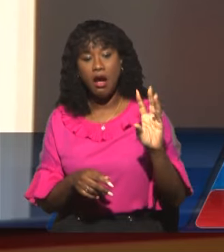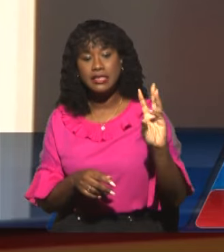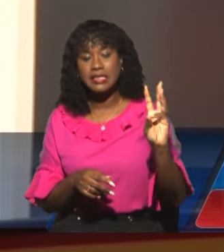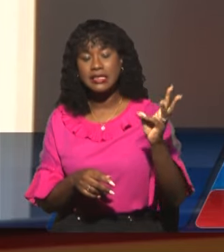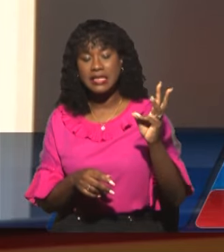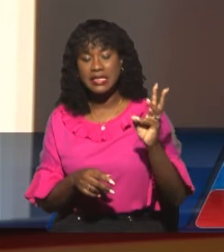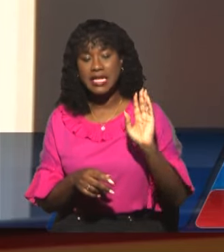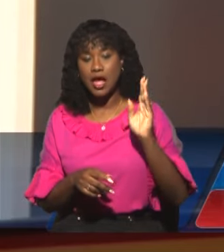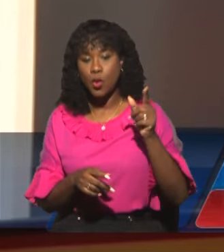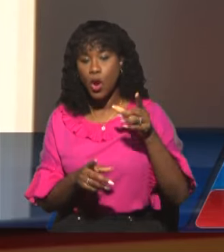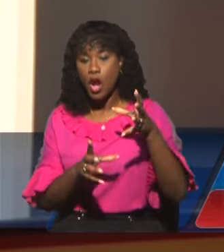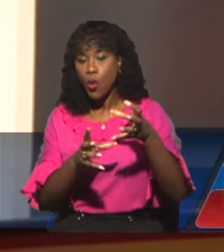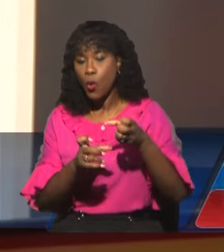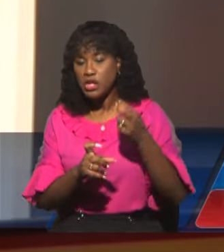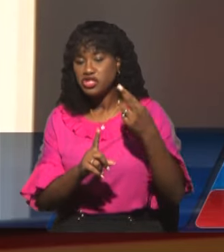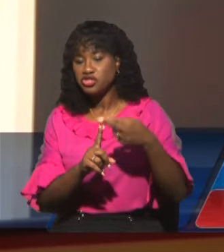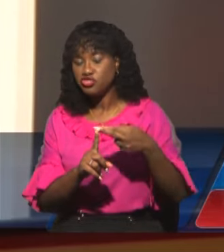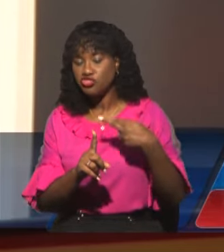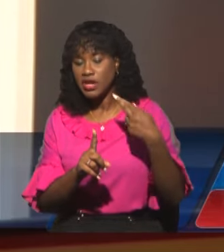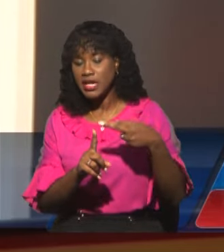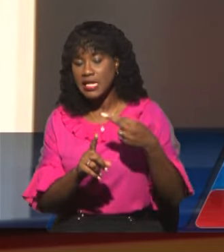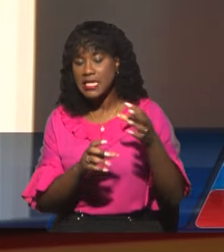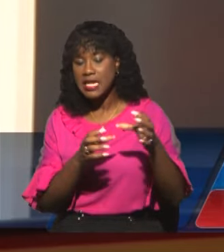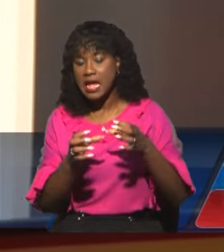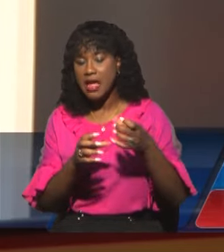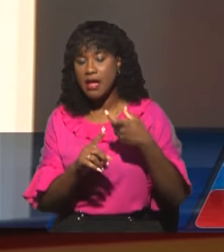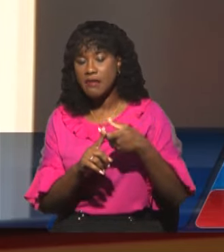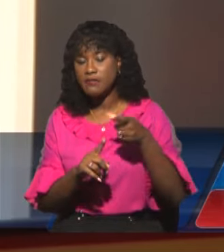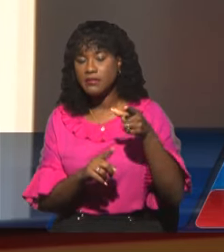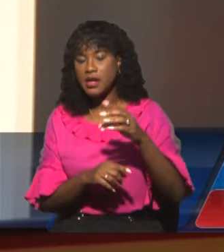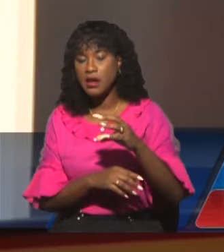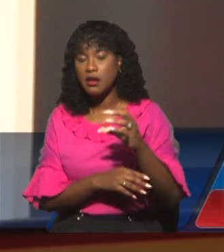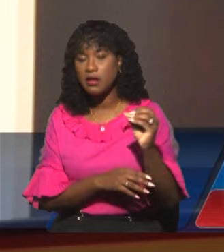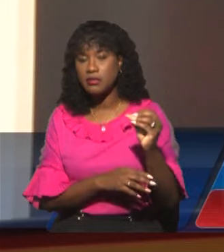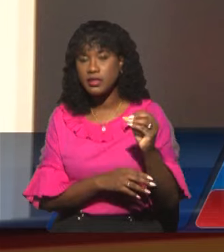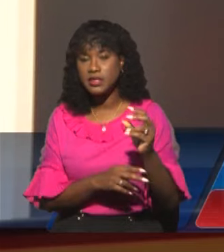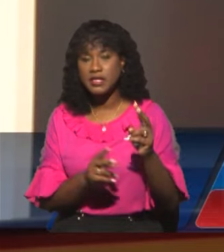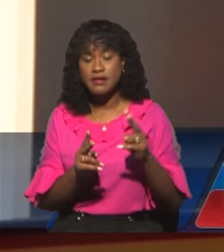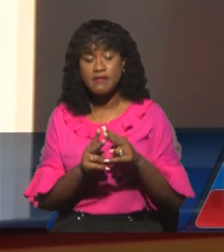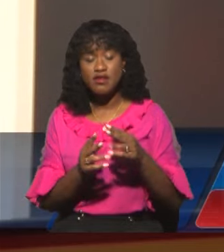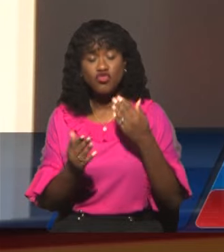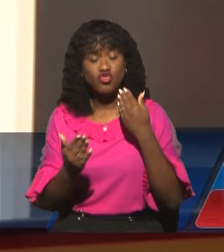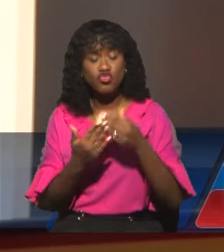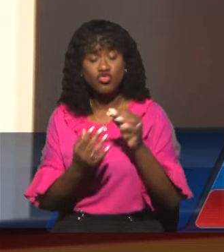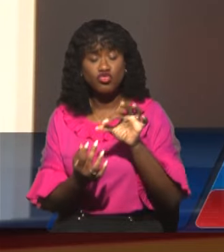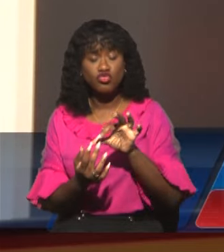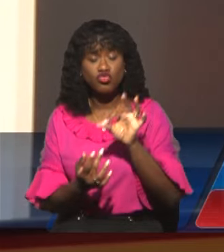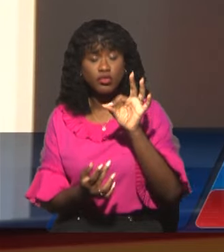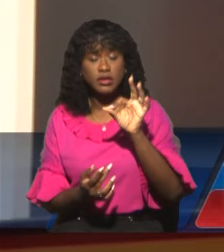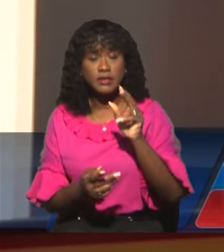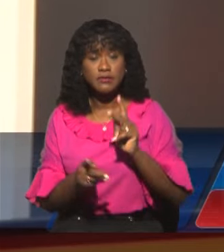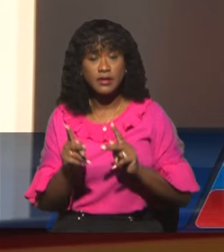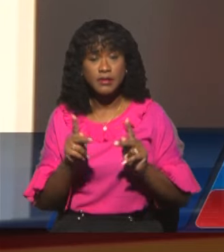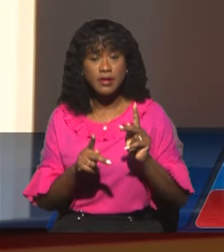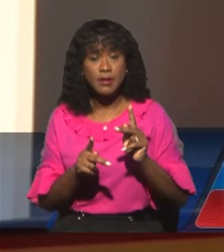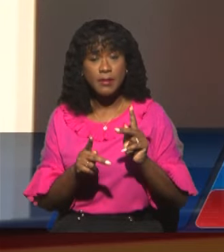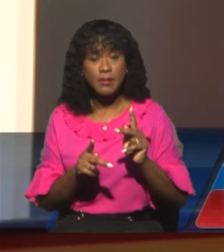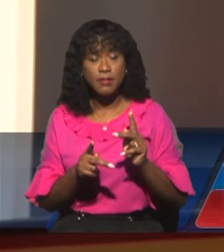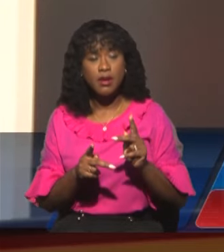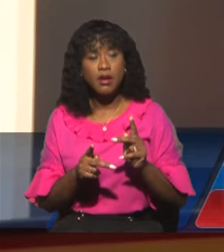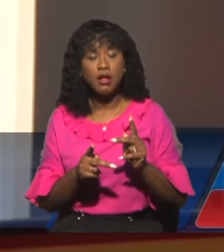will gravitate towards it, and it will be a very good choice for people coming for